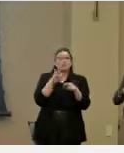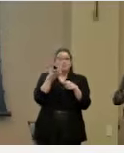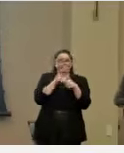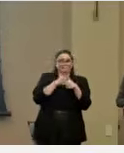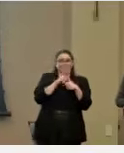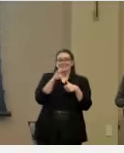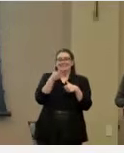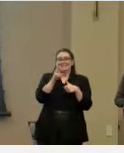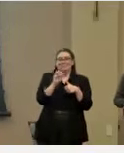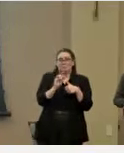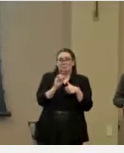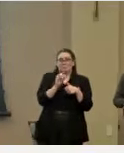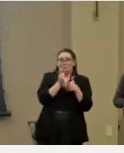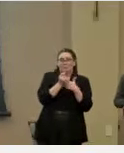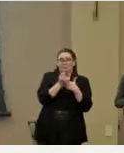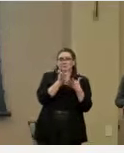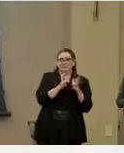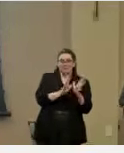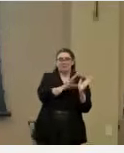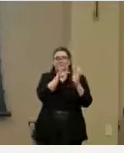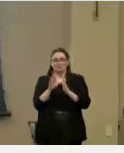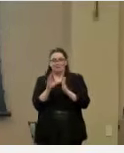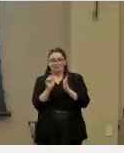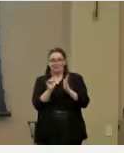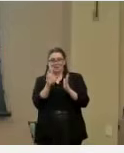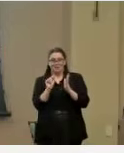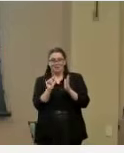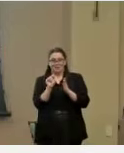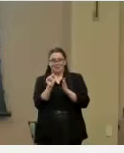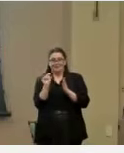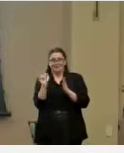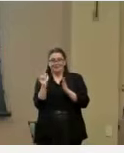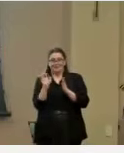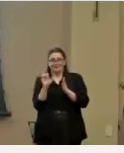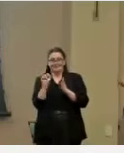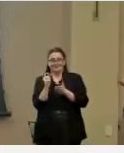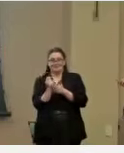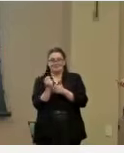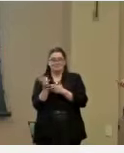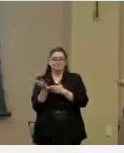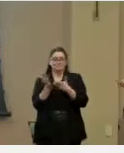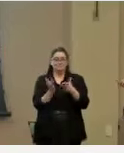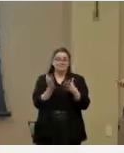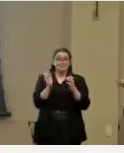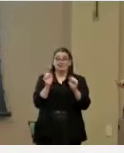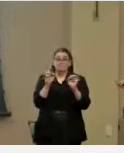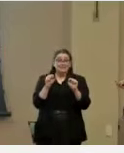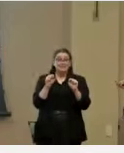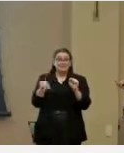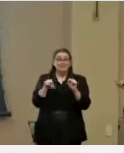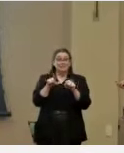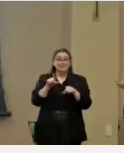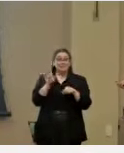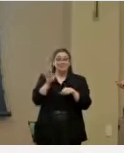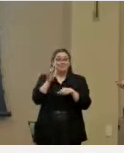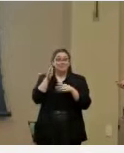to reduce the number of cells that allowed the CAR T cells to implant. And amazingly, they observed remission in all 5